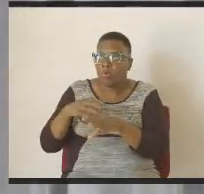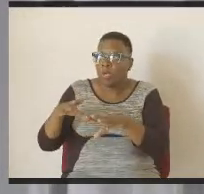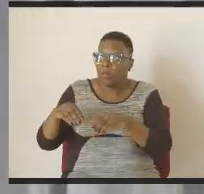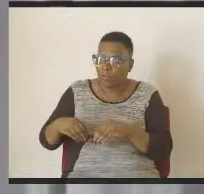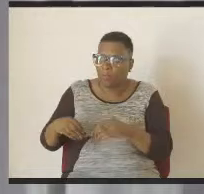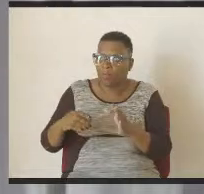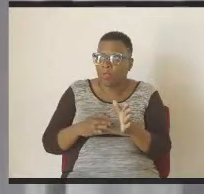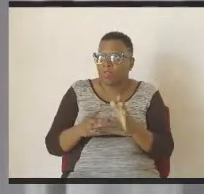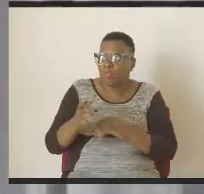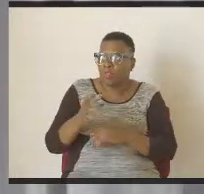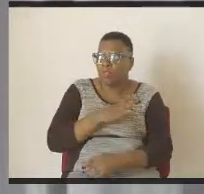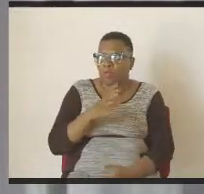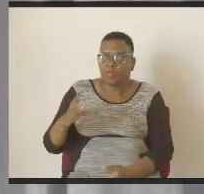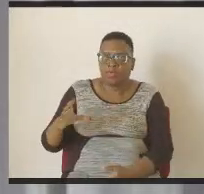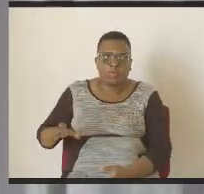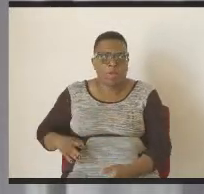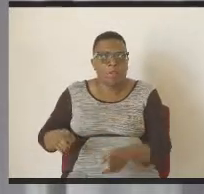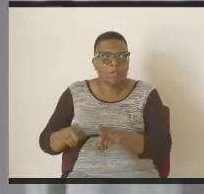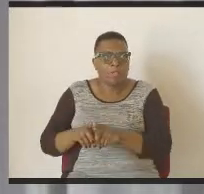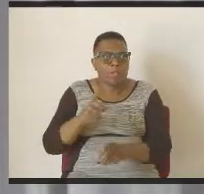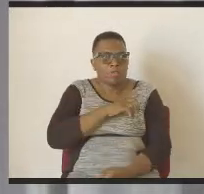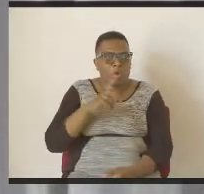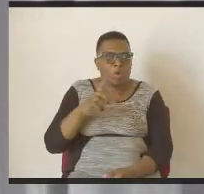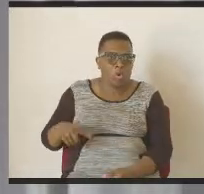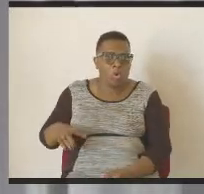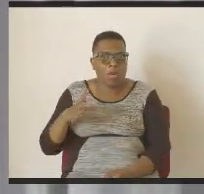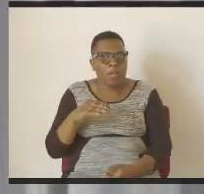Savior. So the floor is open again